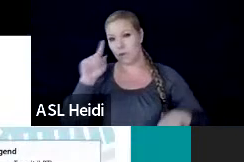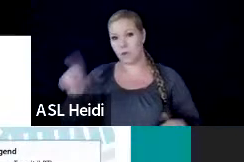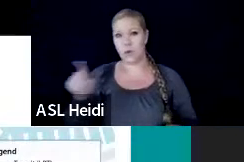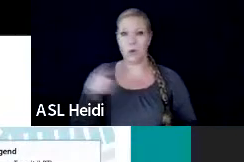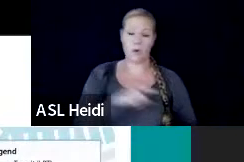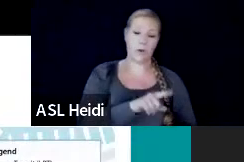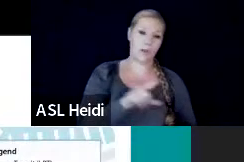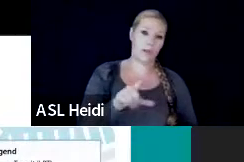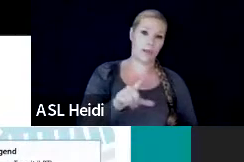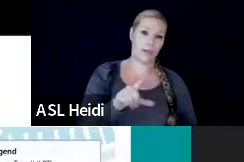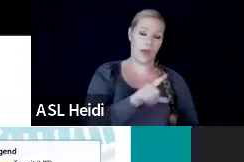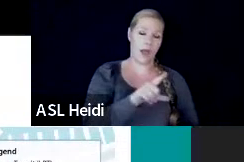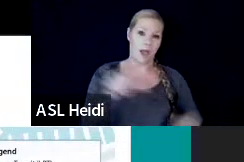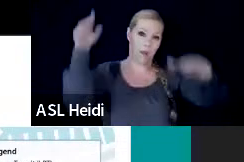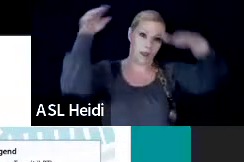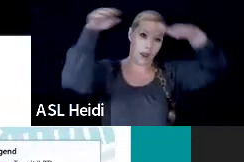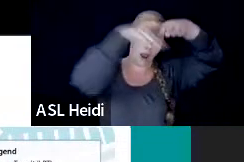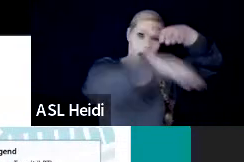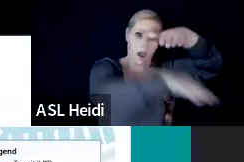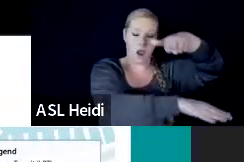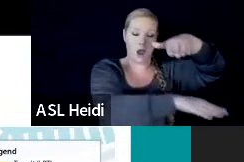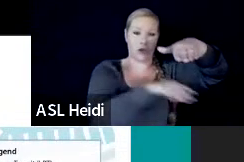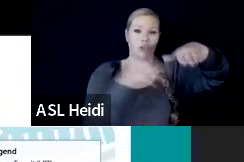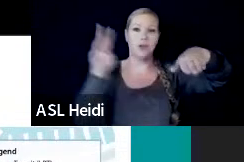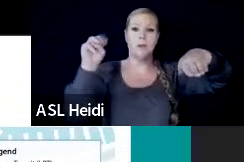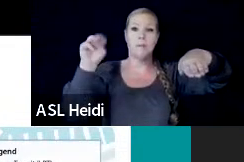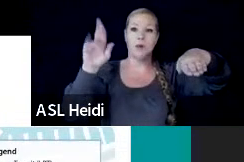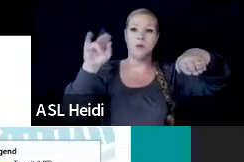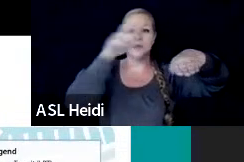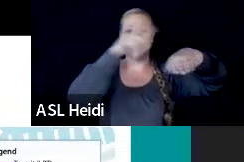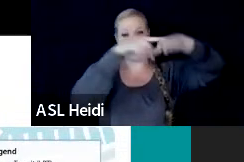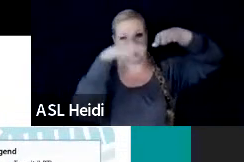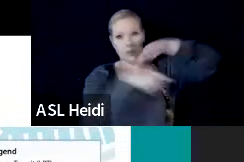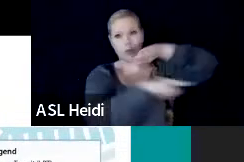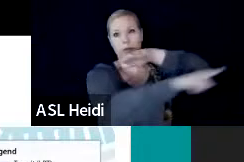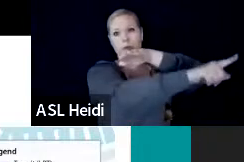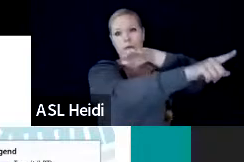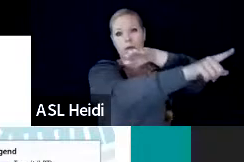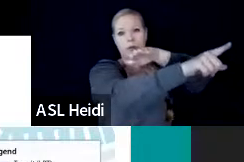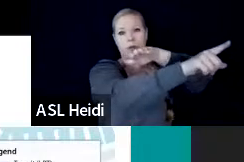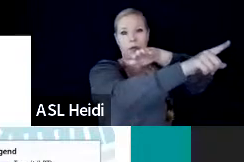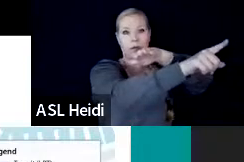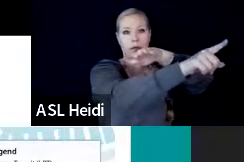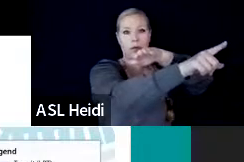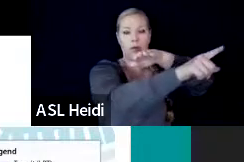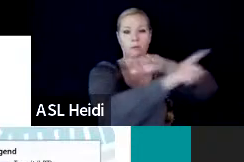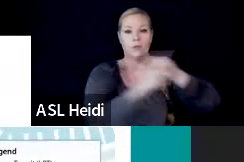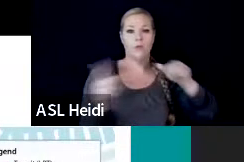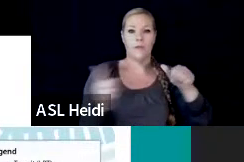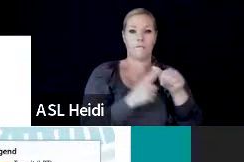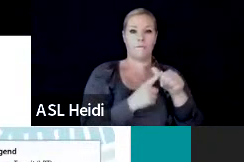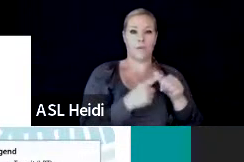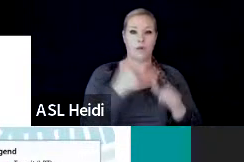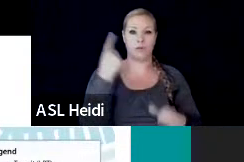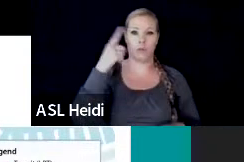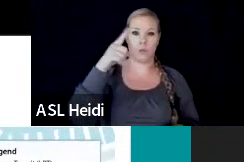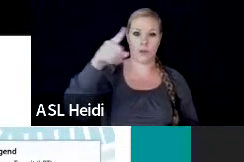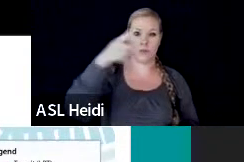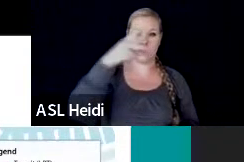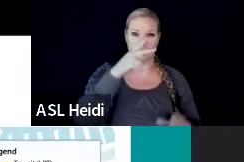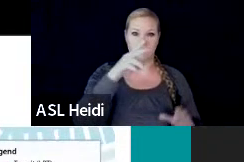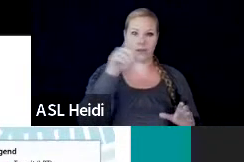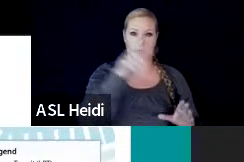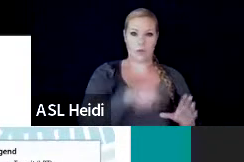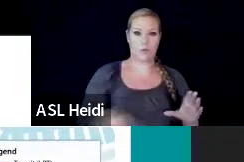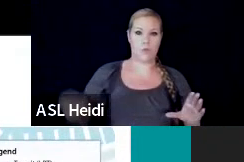left underneath Marine Drive and get to that first roundabout on the new